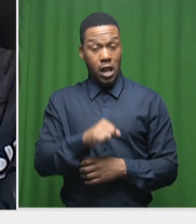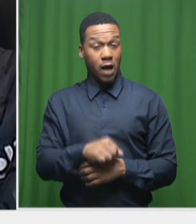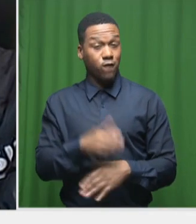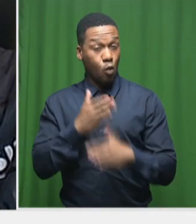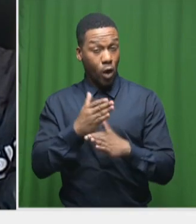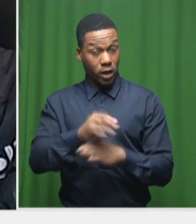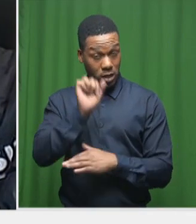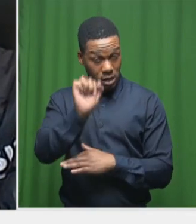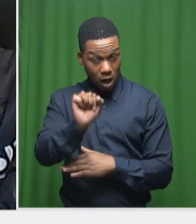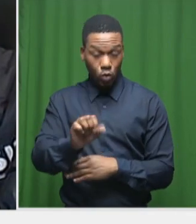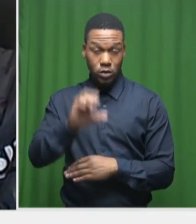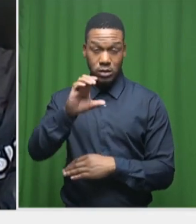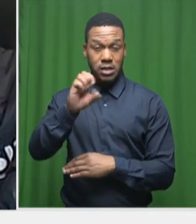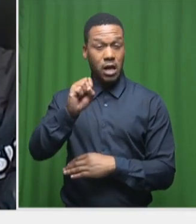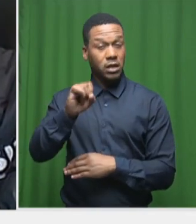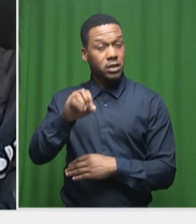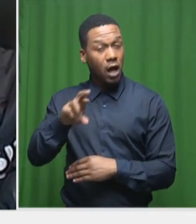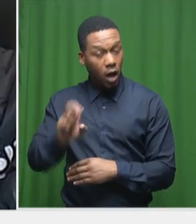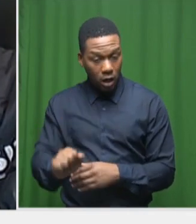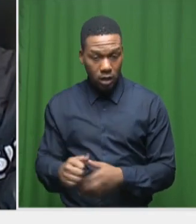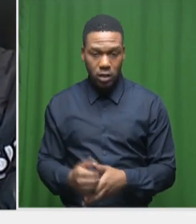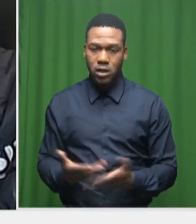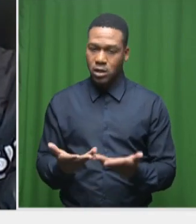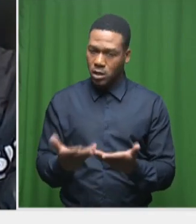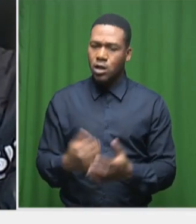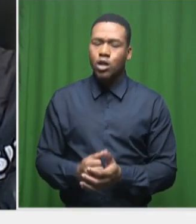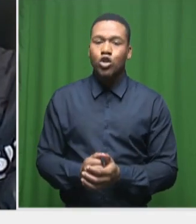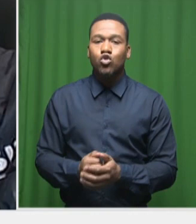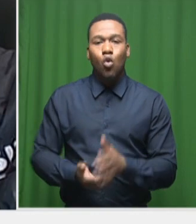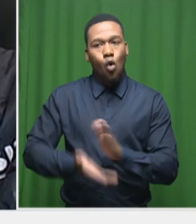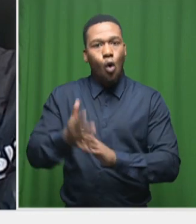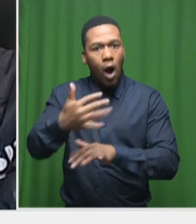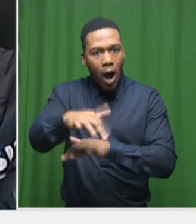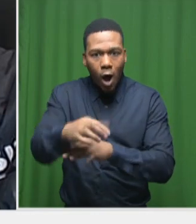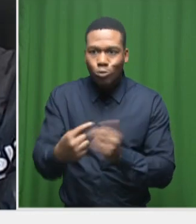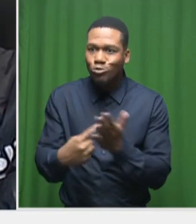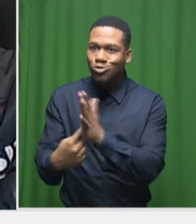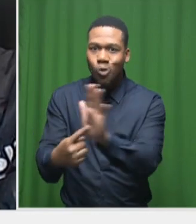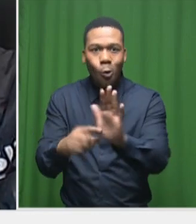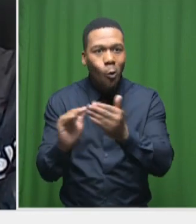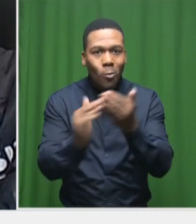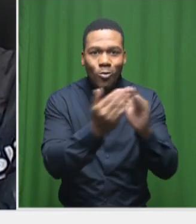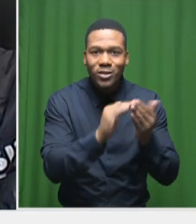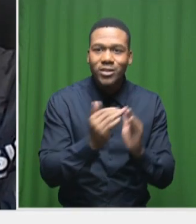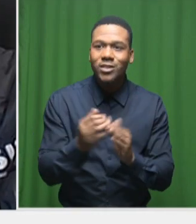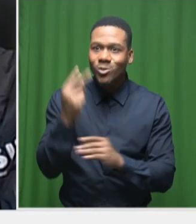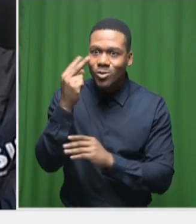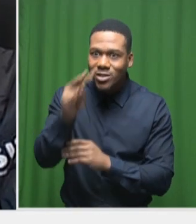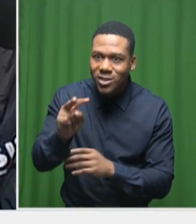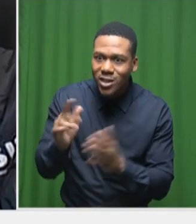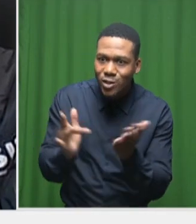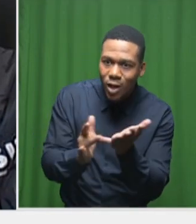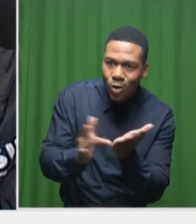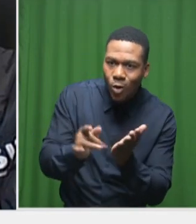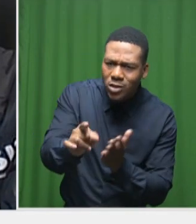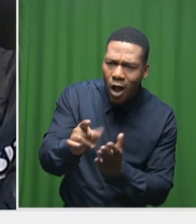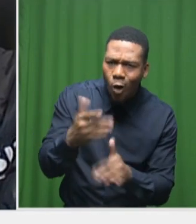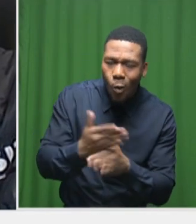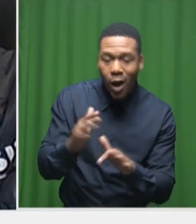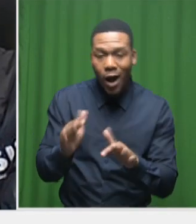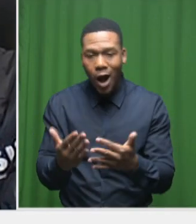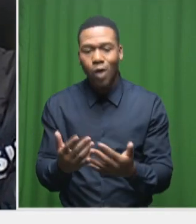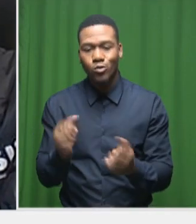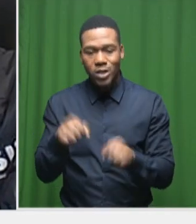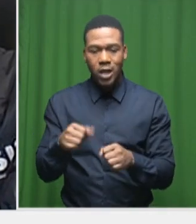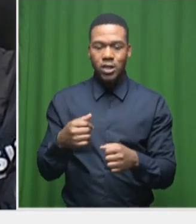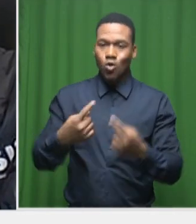it out into communities and letting people actually see how this technology works is so important, because it's one thing you and I talking about it, but